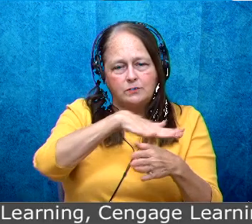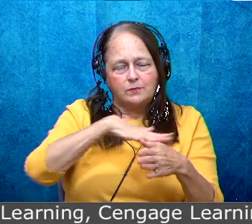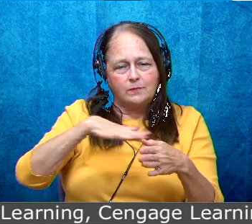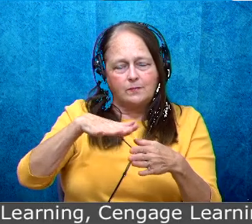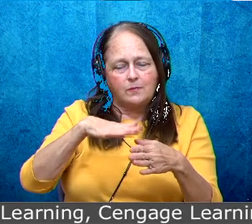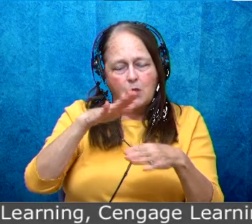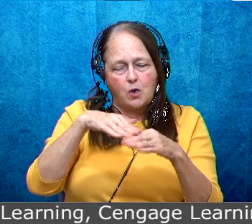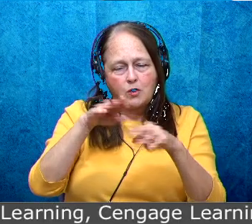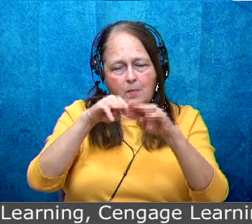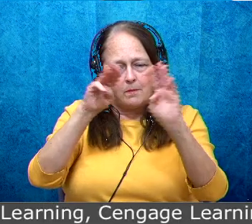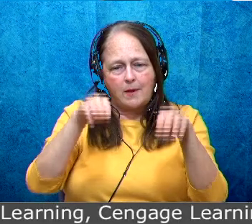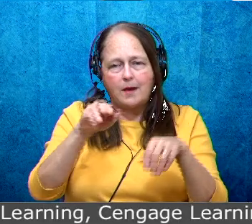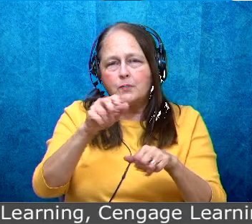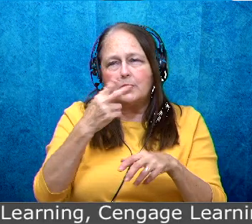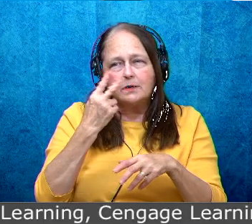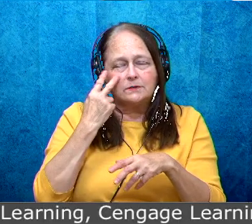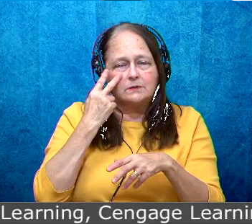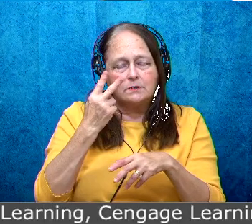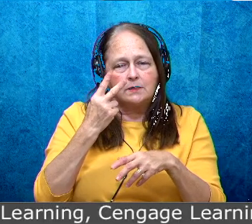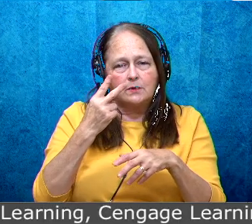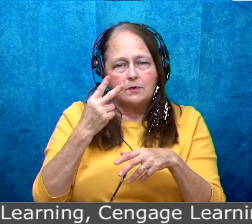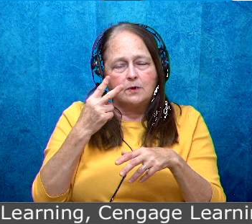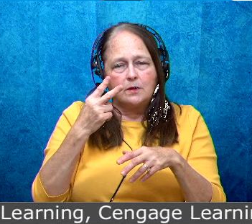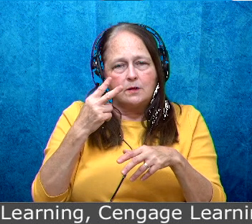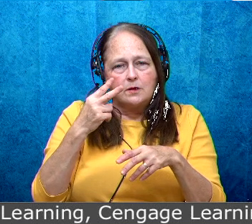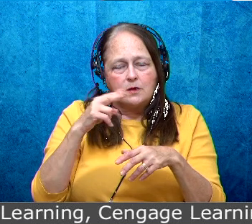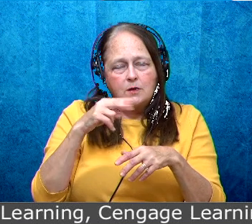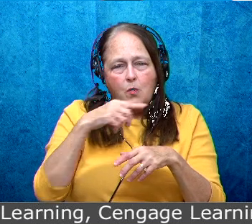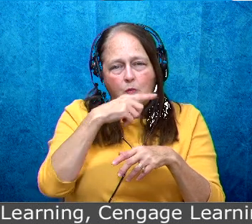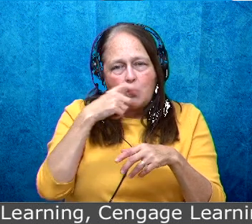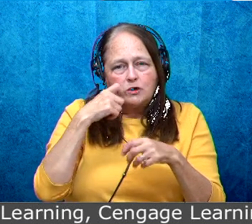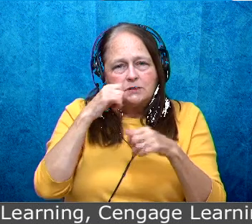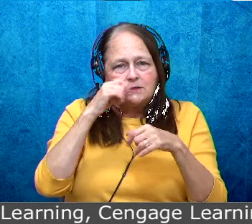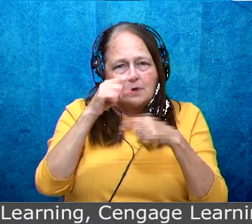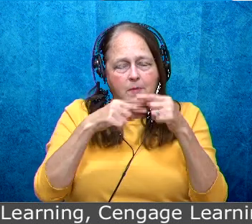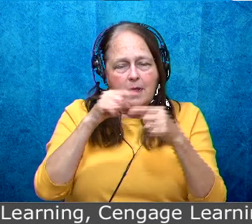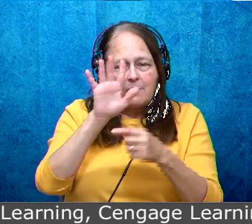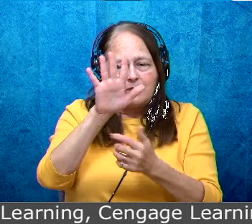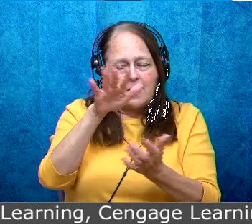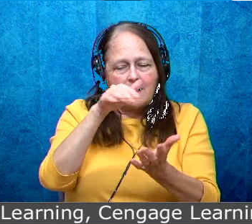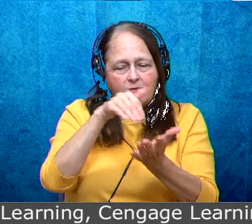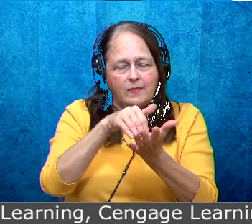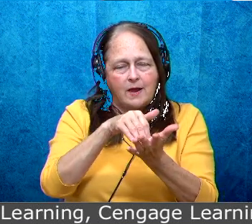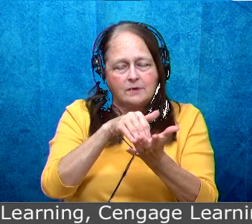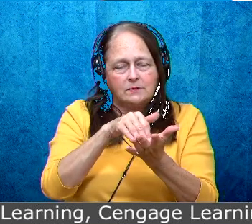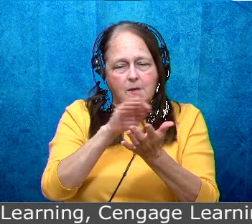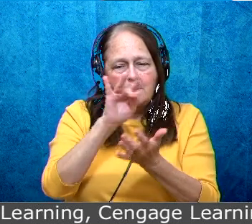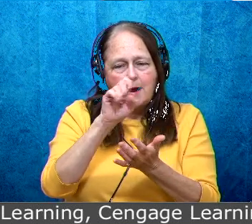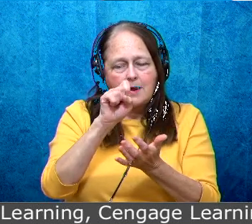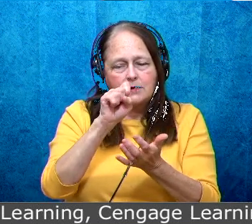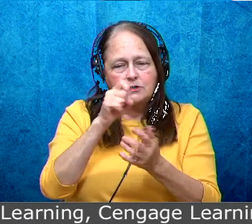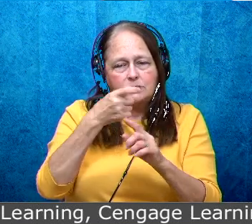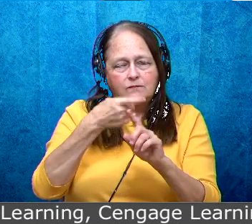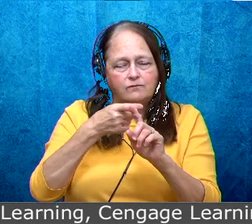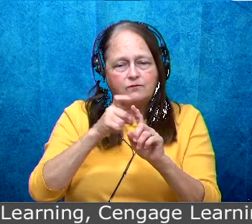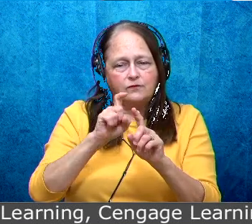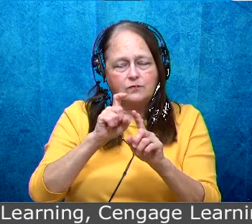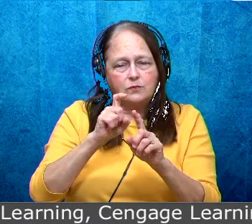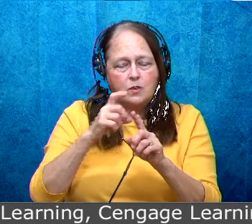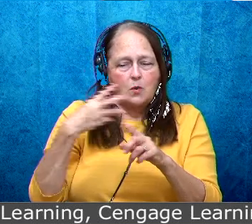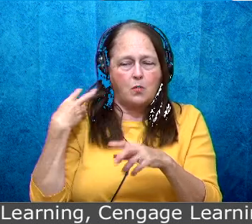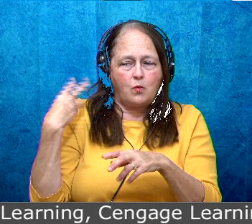your map, you can see that Russia, Moscow, Russia, is about 5,000 miles away from our capital of